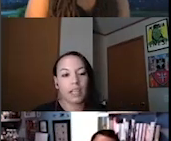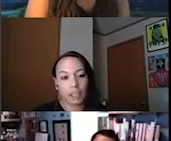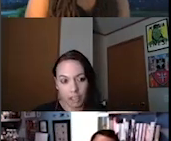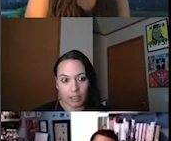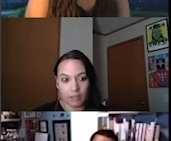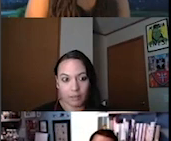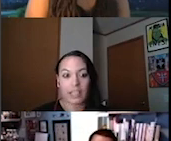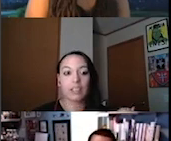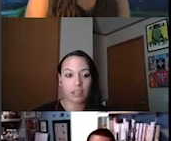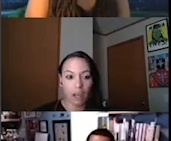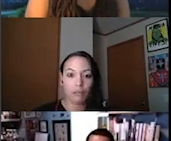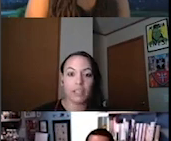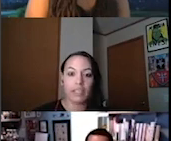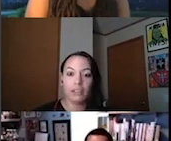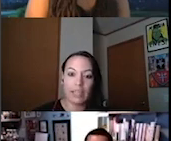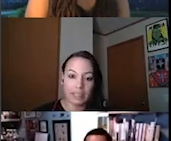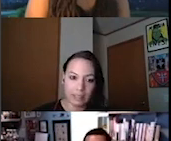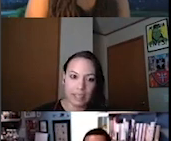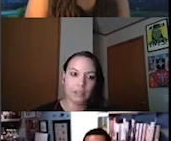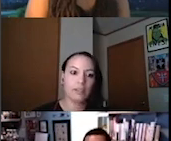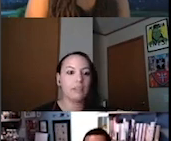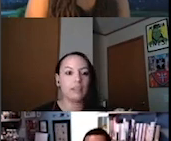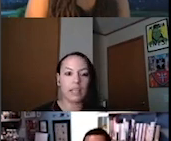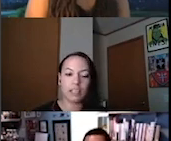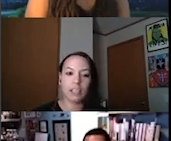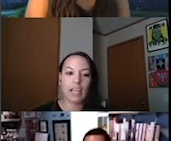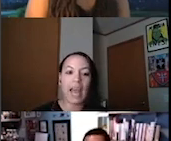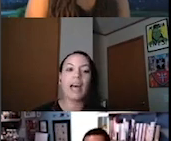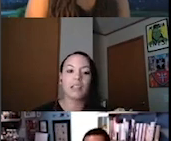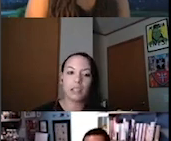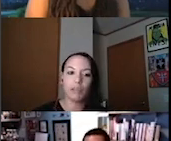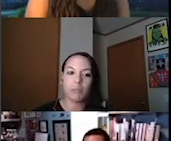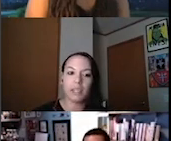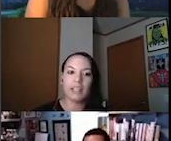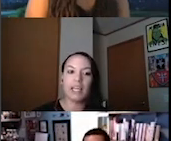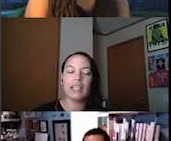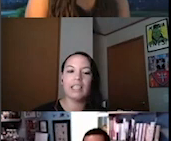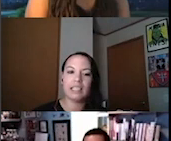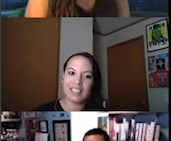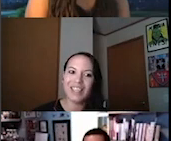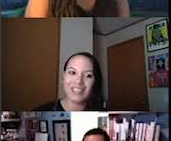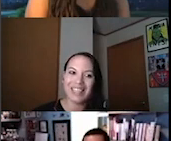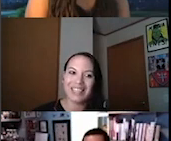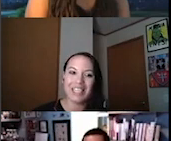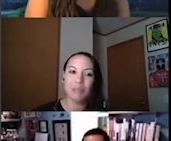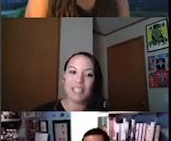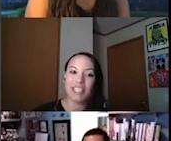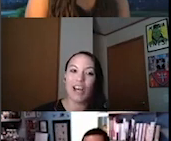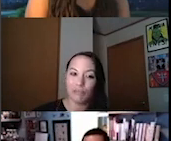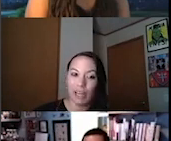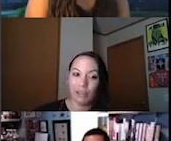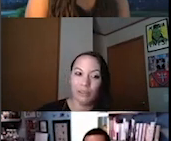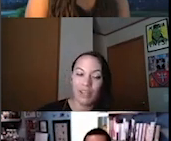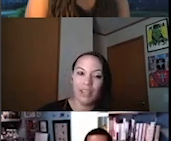a nation that is sovereign in the United States. So this is a nation that has a government that is inside the United States, but does